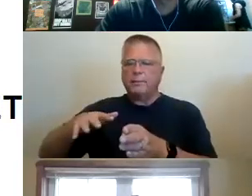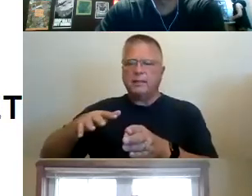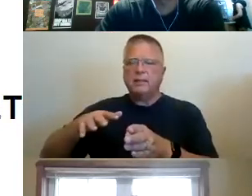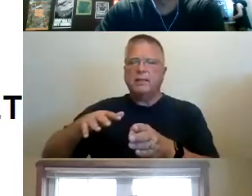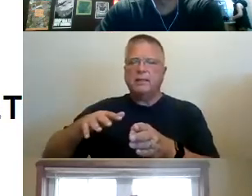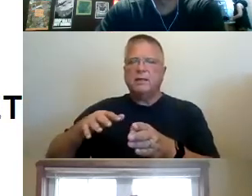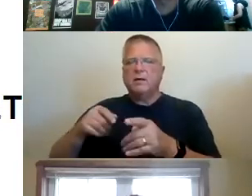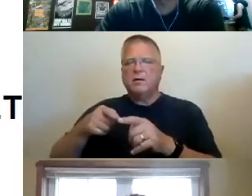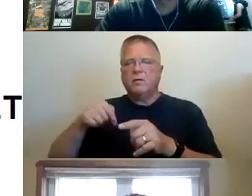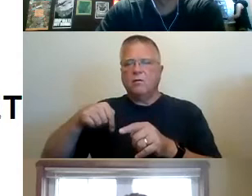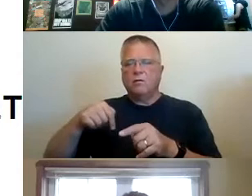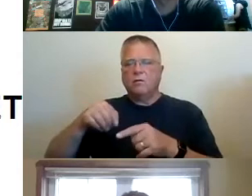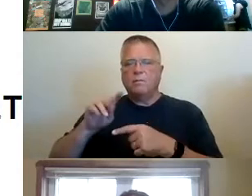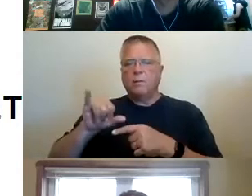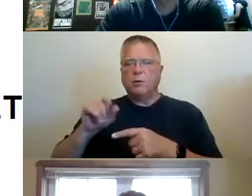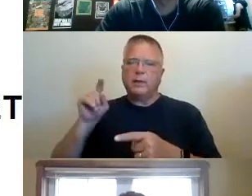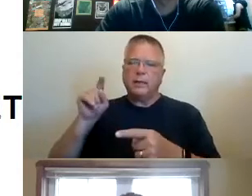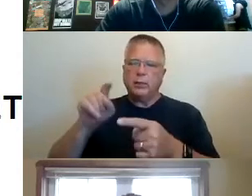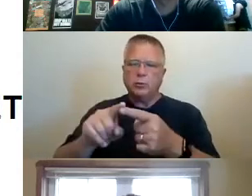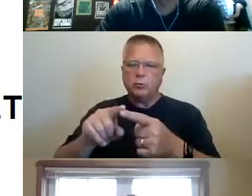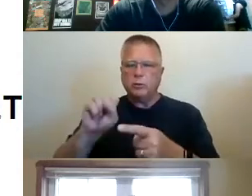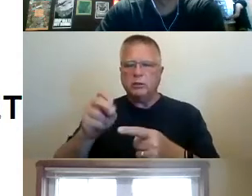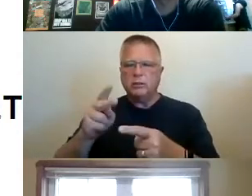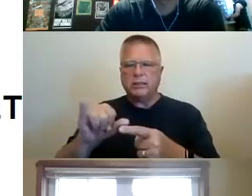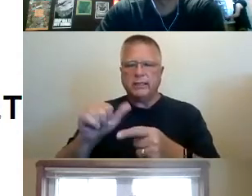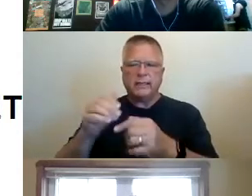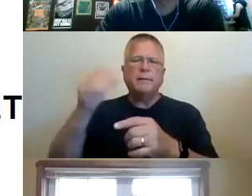to Shady and beyond.